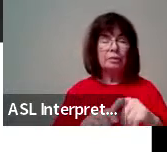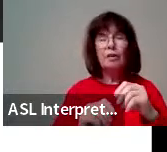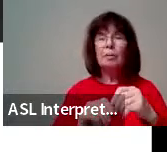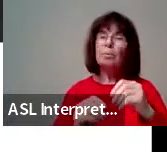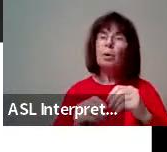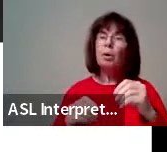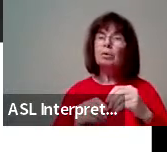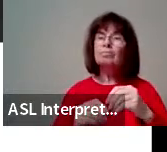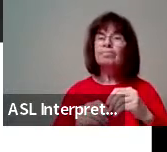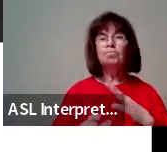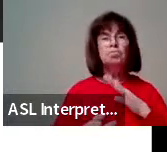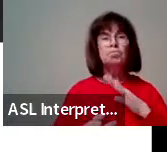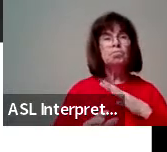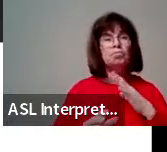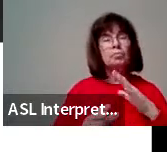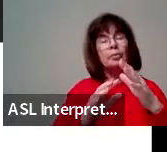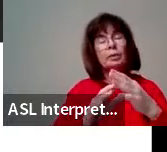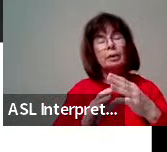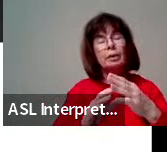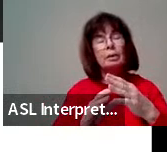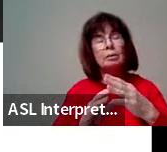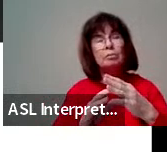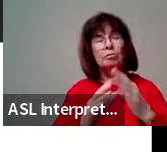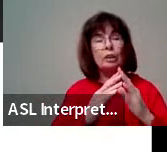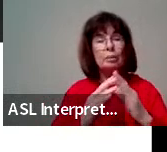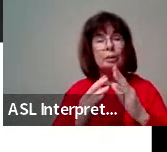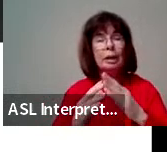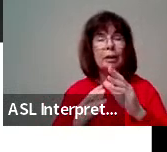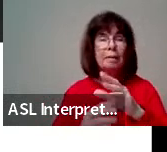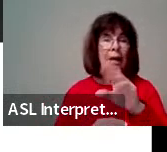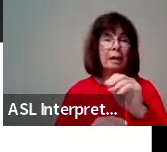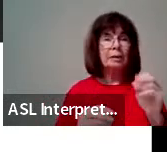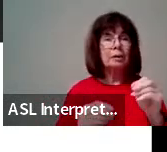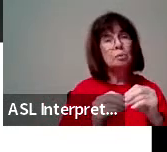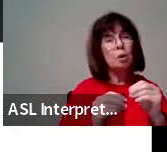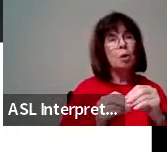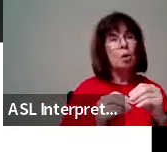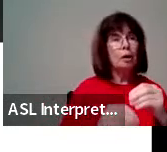more into communities where there's much tighter housing,